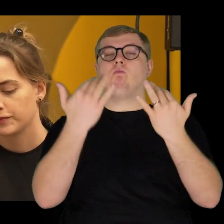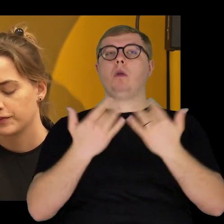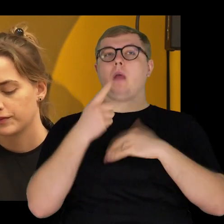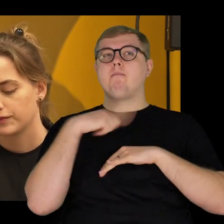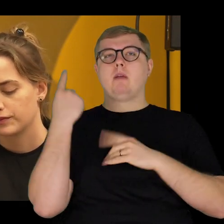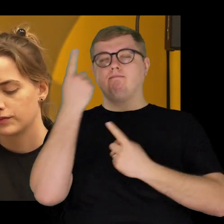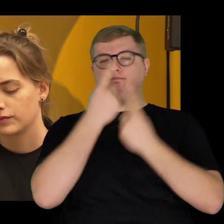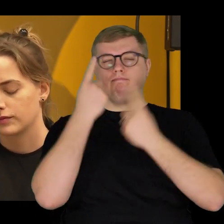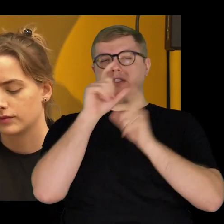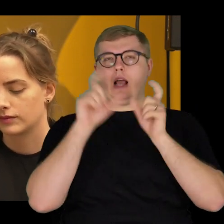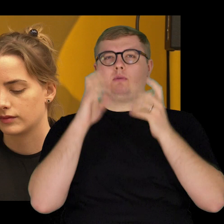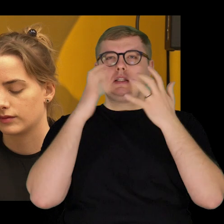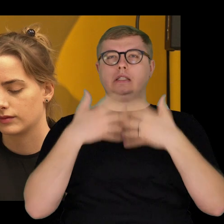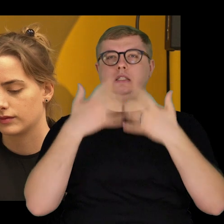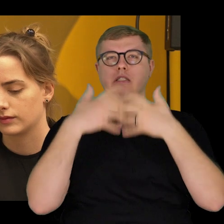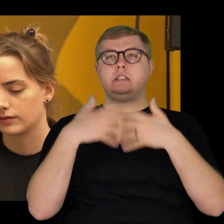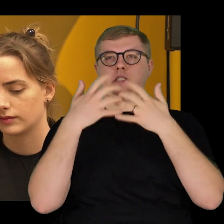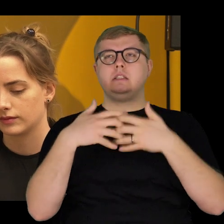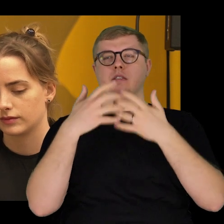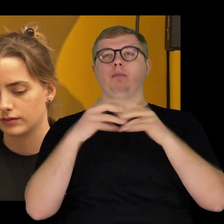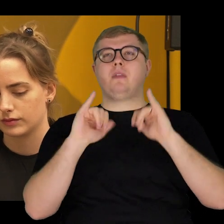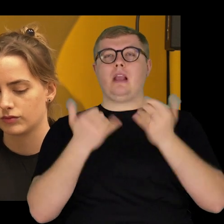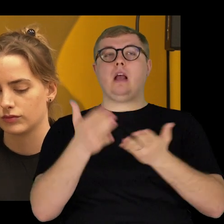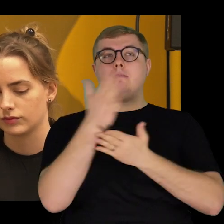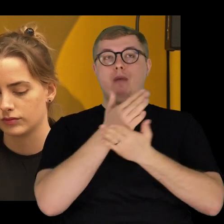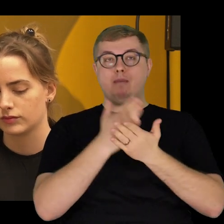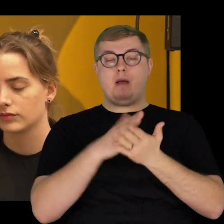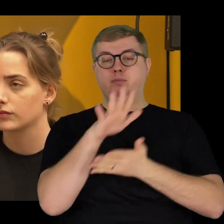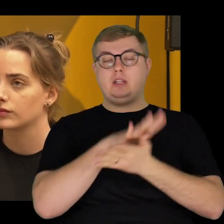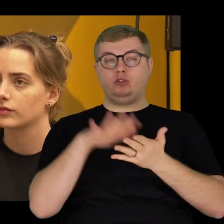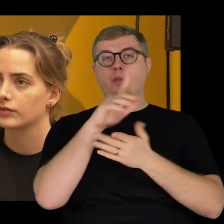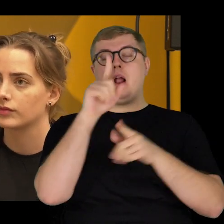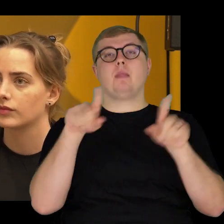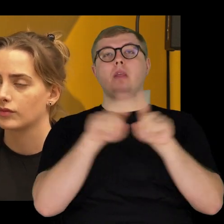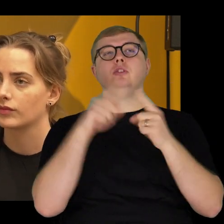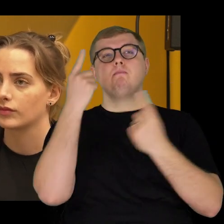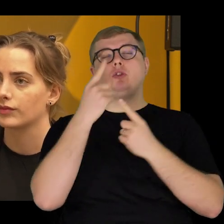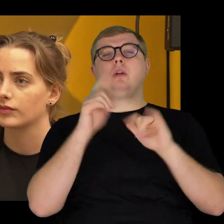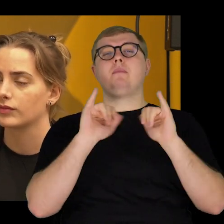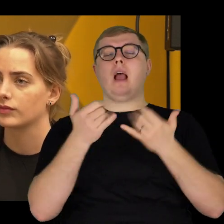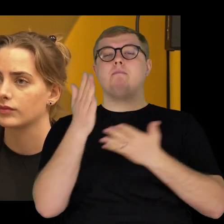harder about how we not just do mapping of space, but we think more about space-time,